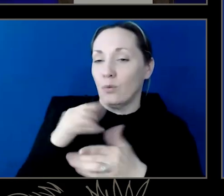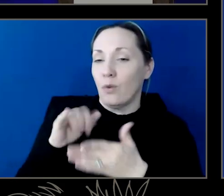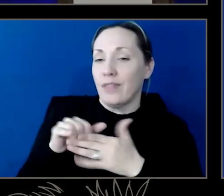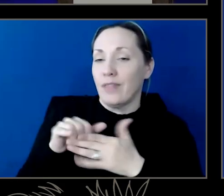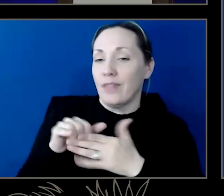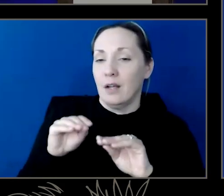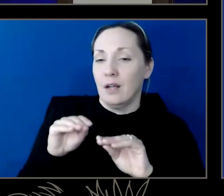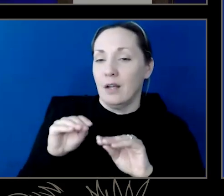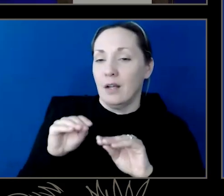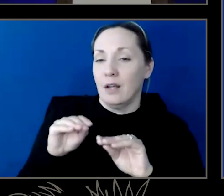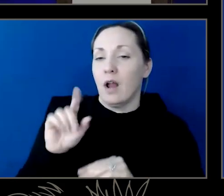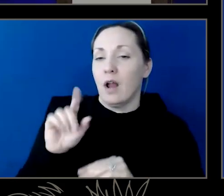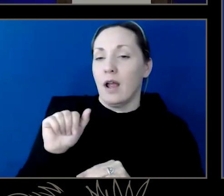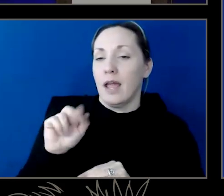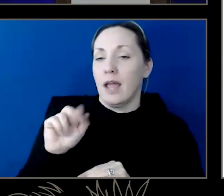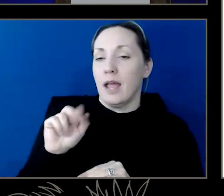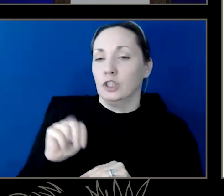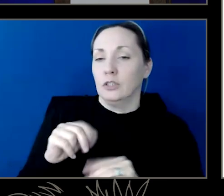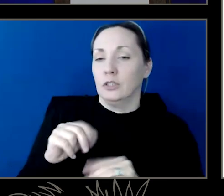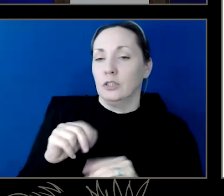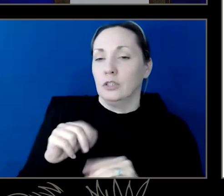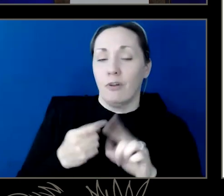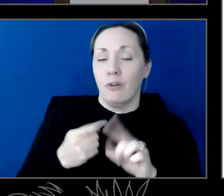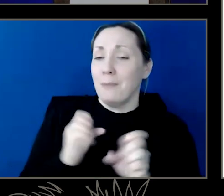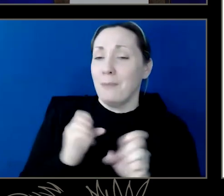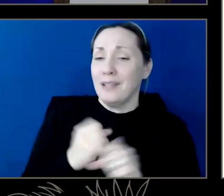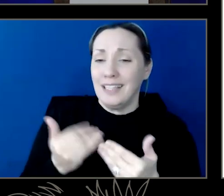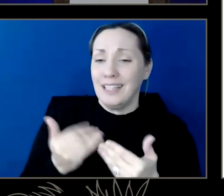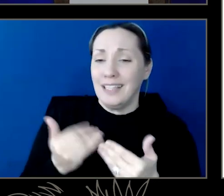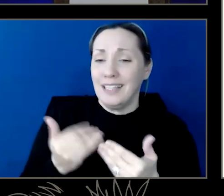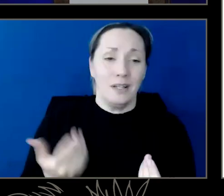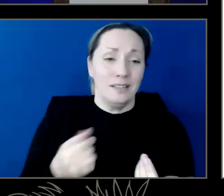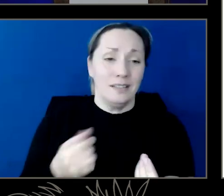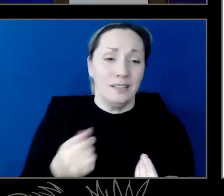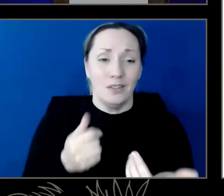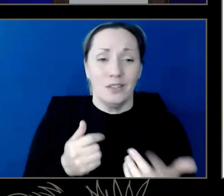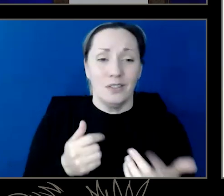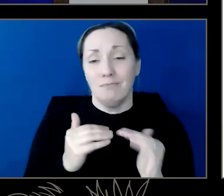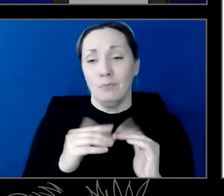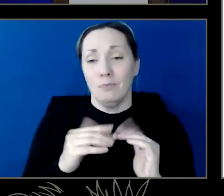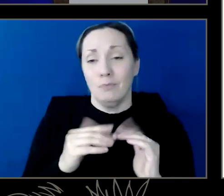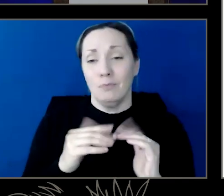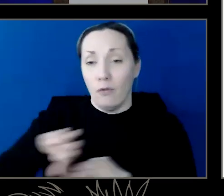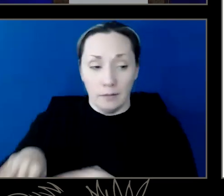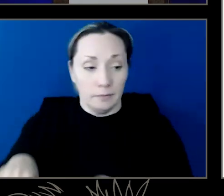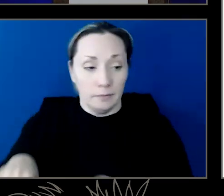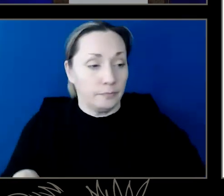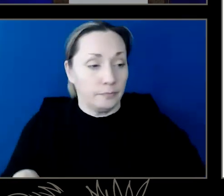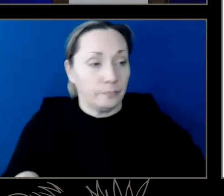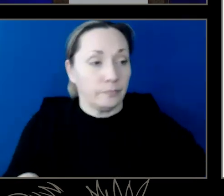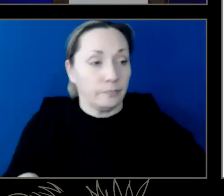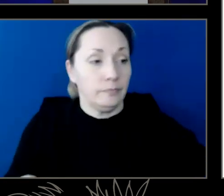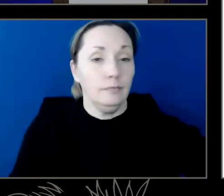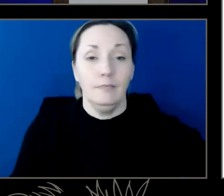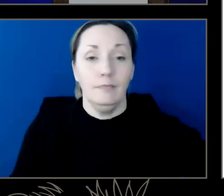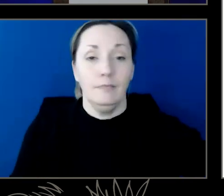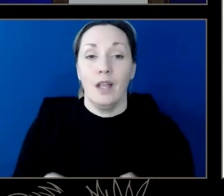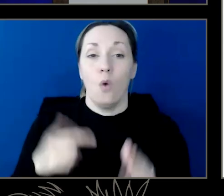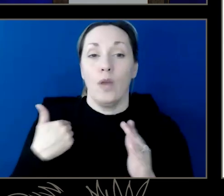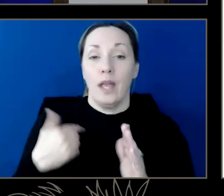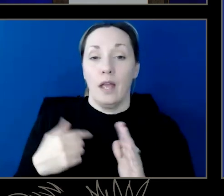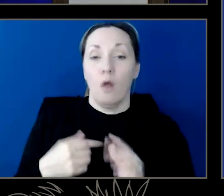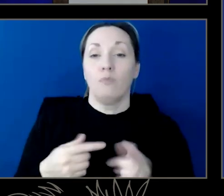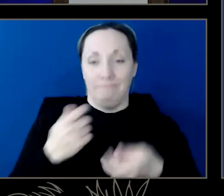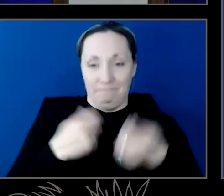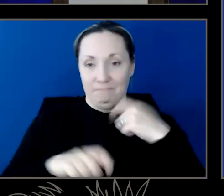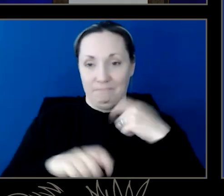should start from. And then lets you animate it easier. Of course, it's not supported either. Boo, let's move on. We have a modal. I'm